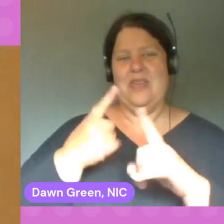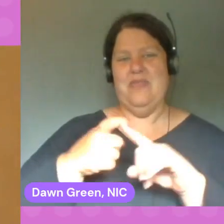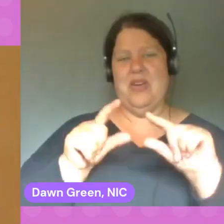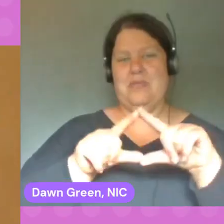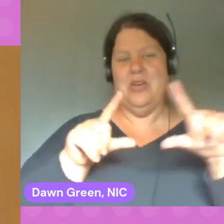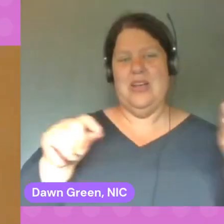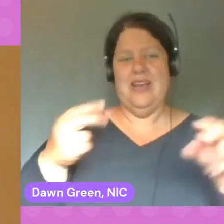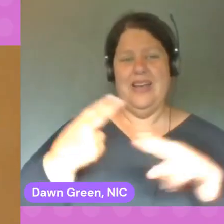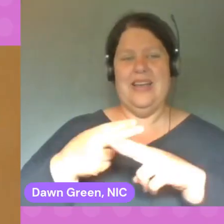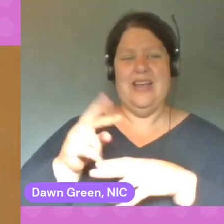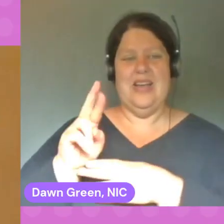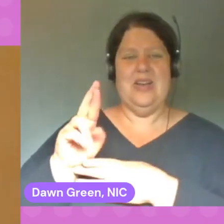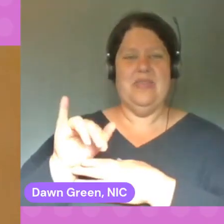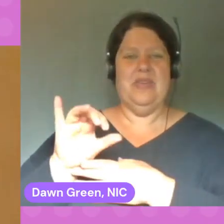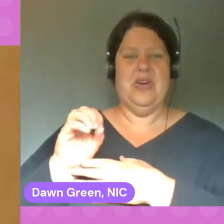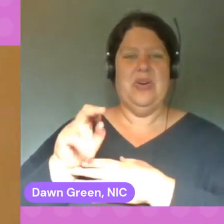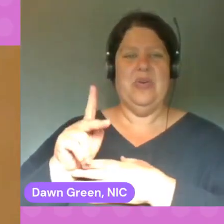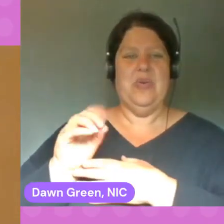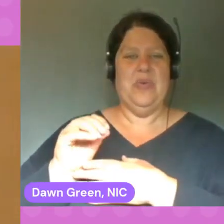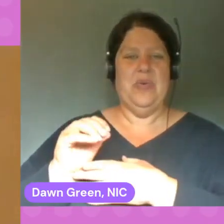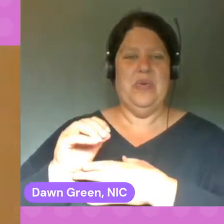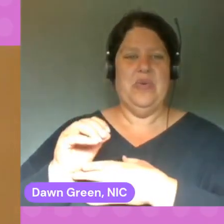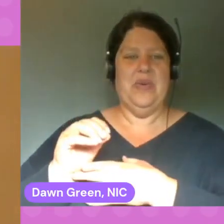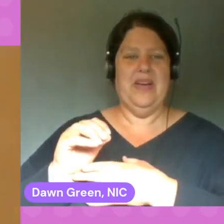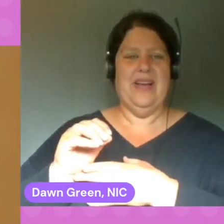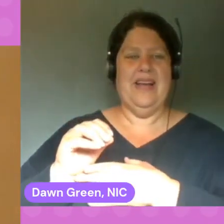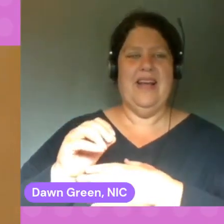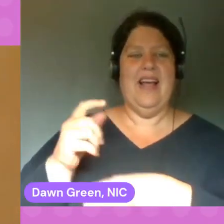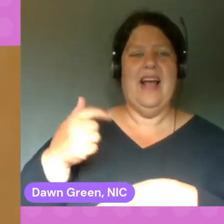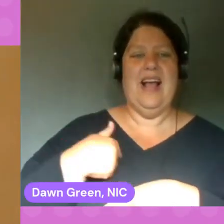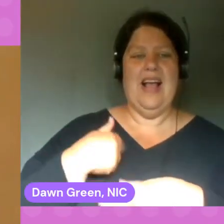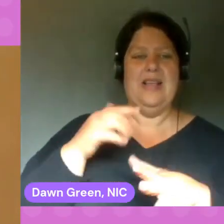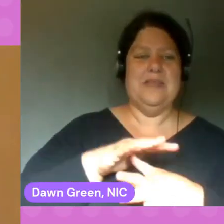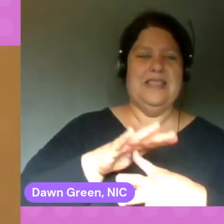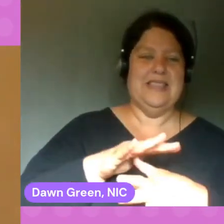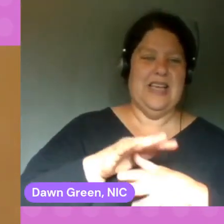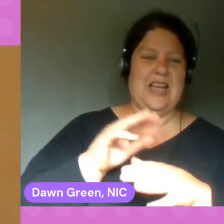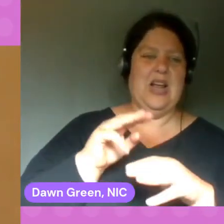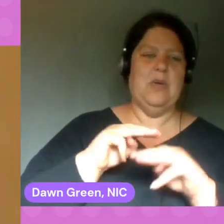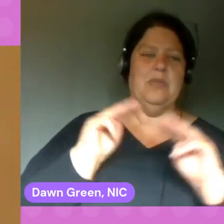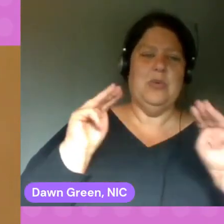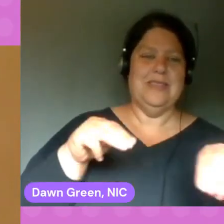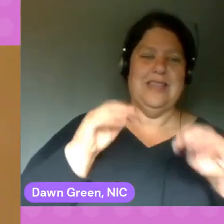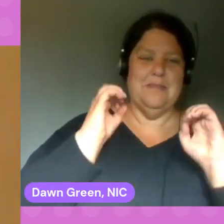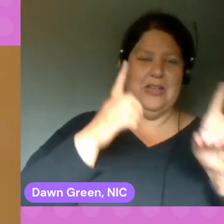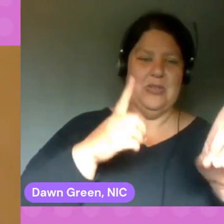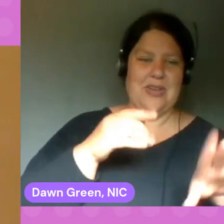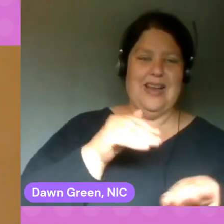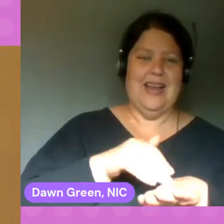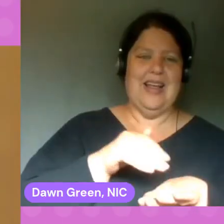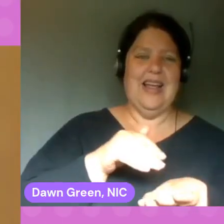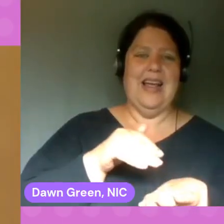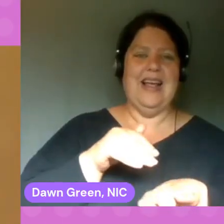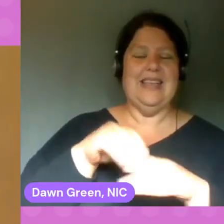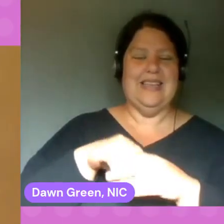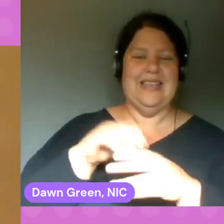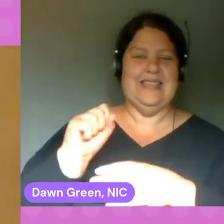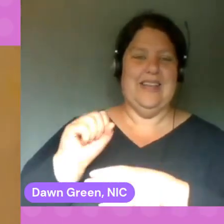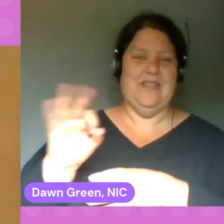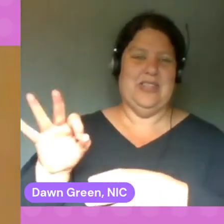name is Ryoko. I'm a senior museum educator at the Tinkering Studio at San Francisco.